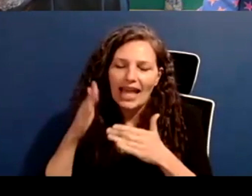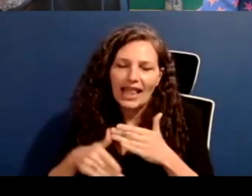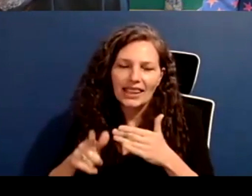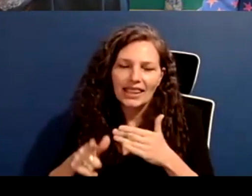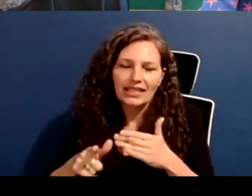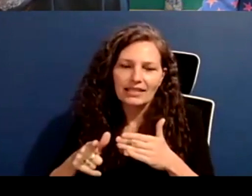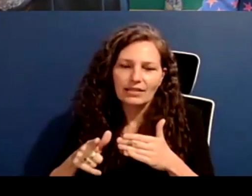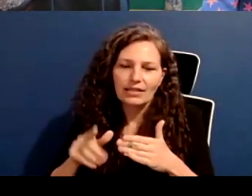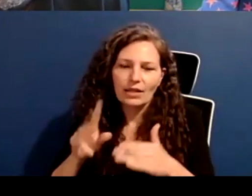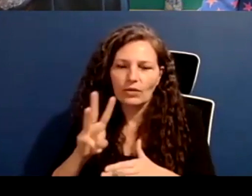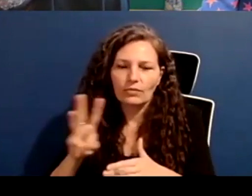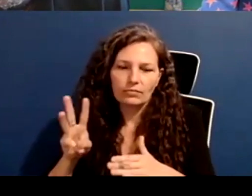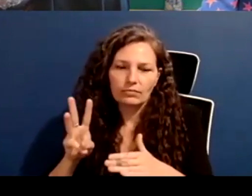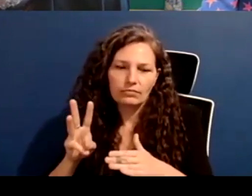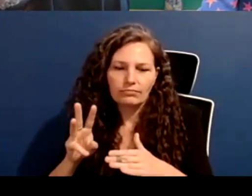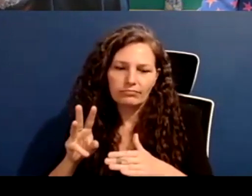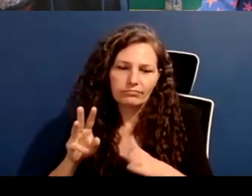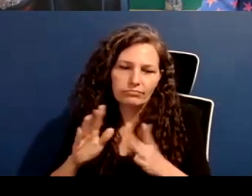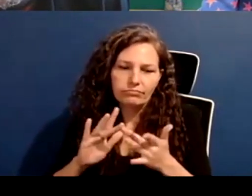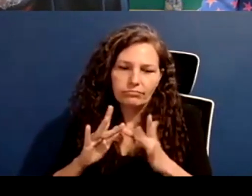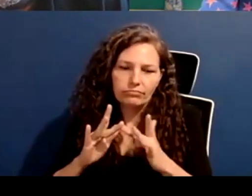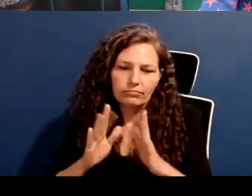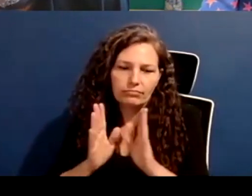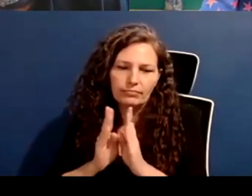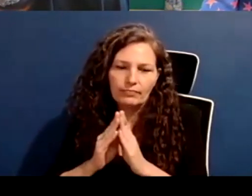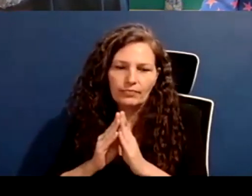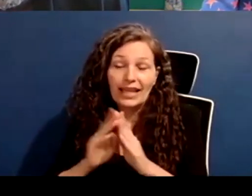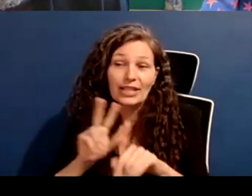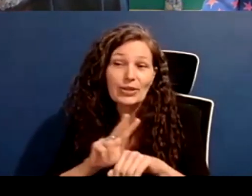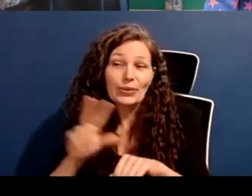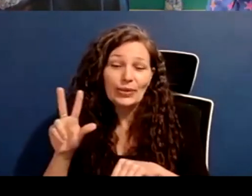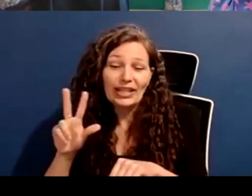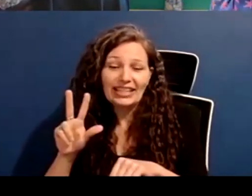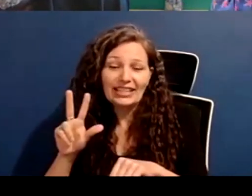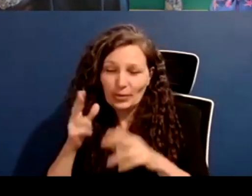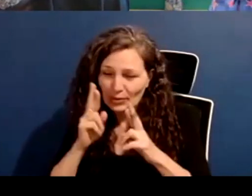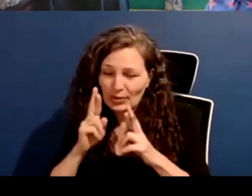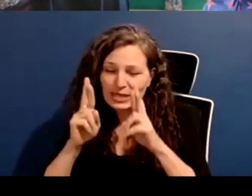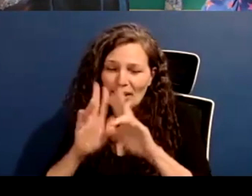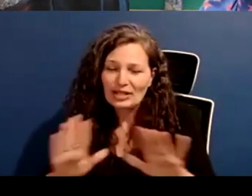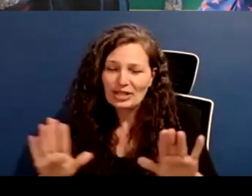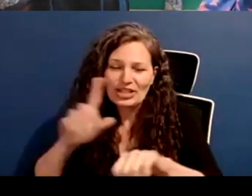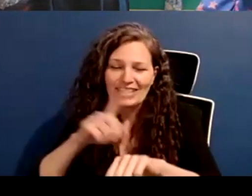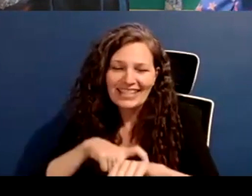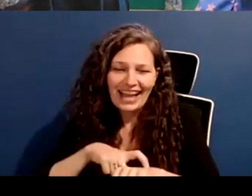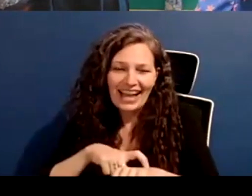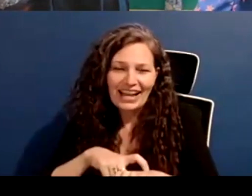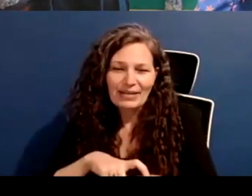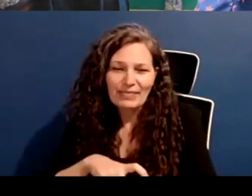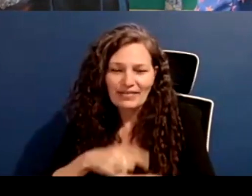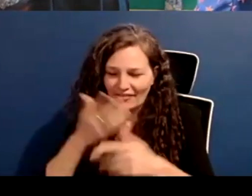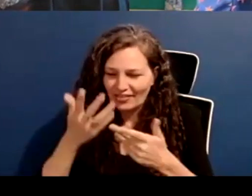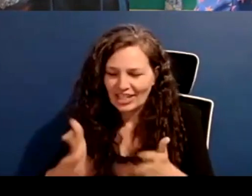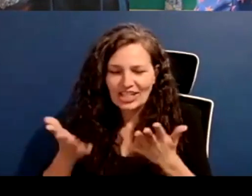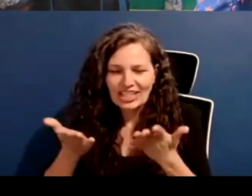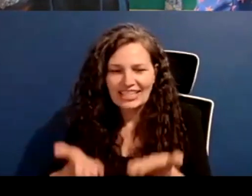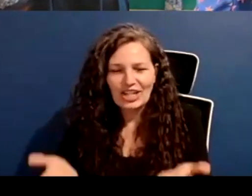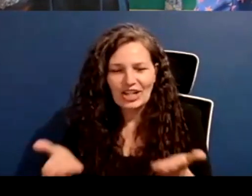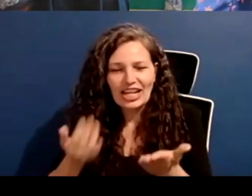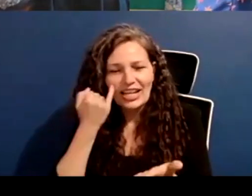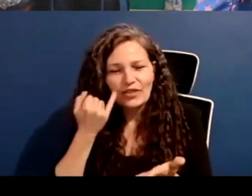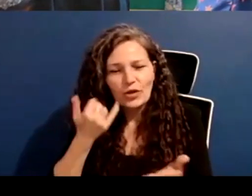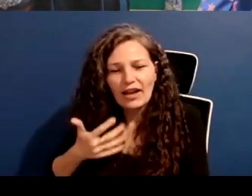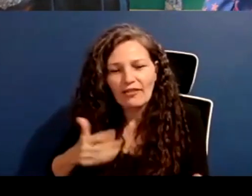webinar. Um, it's 3 o'clock, so we'll respect everybody's time and end it here. If y'all have any follow-up